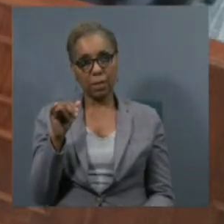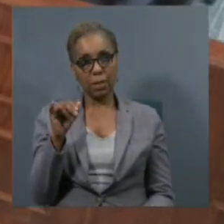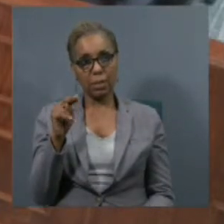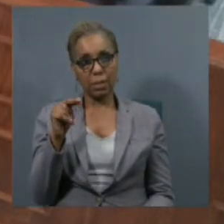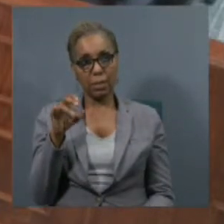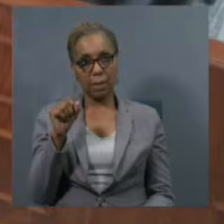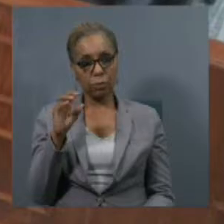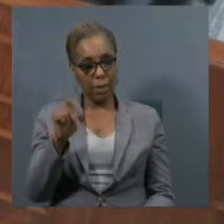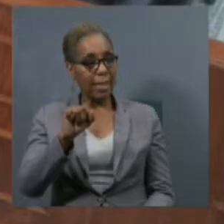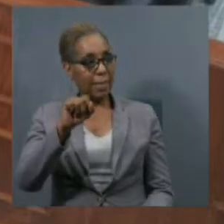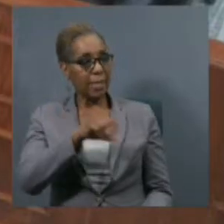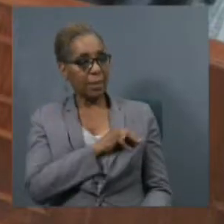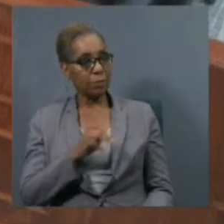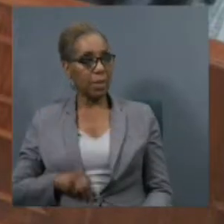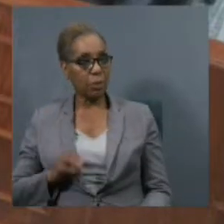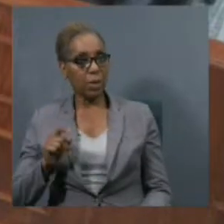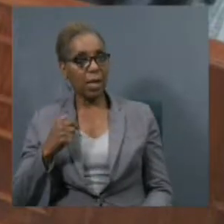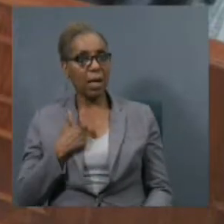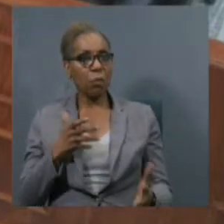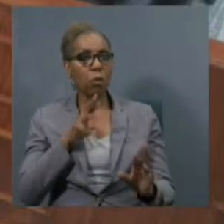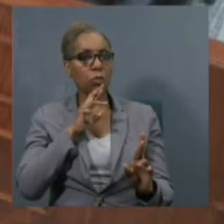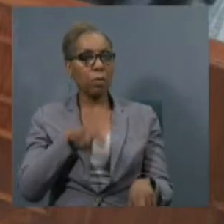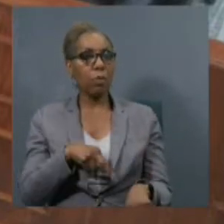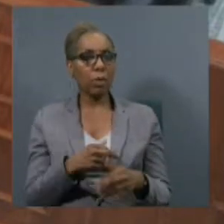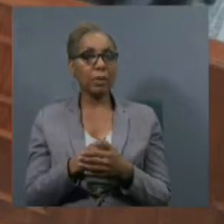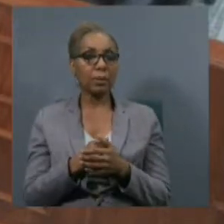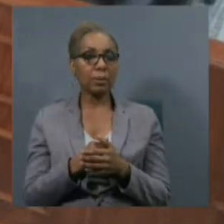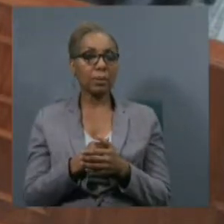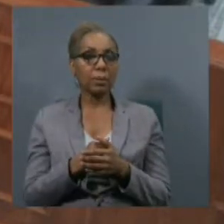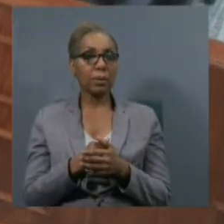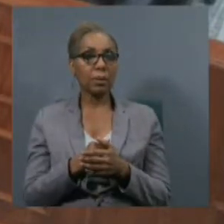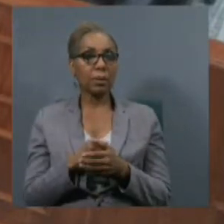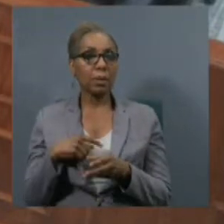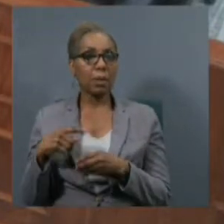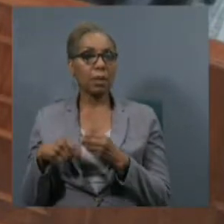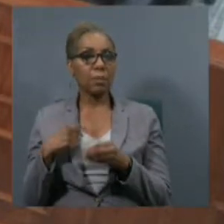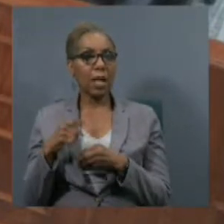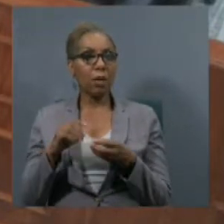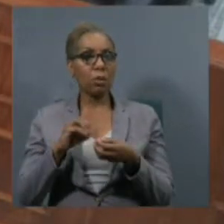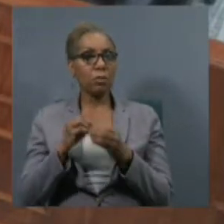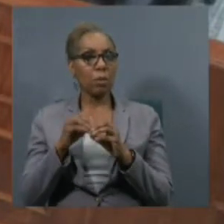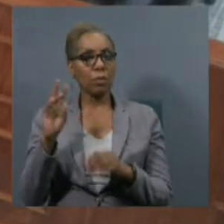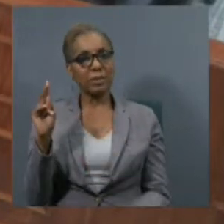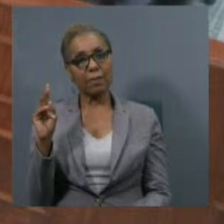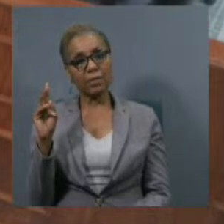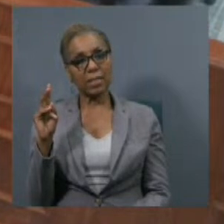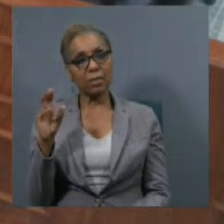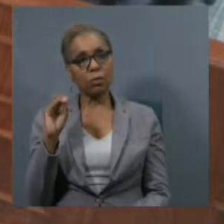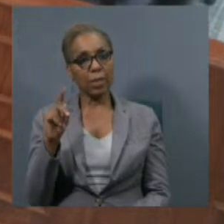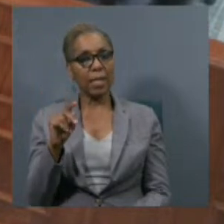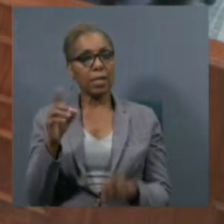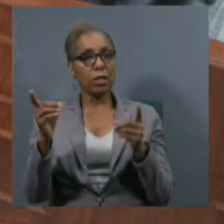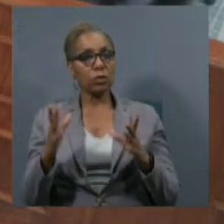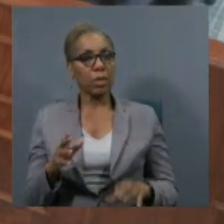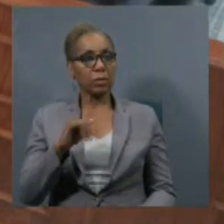Yes, Mayor, I'd like a report from Brad on 17. Director Jordan?